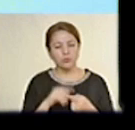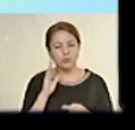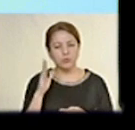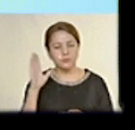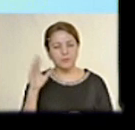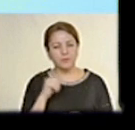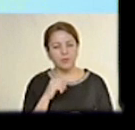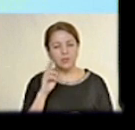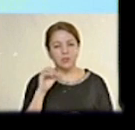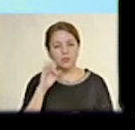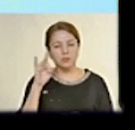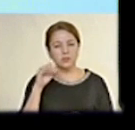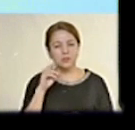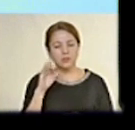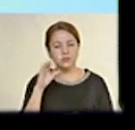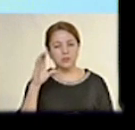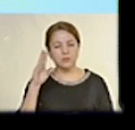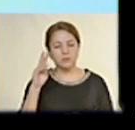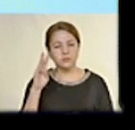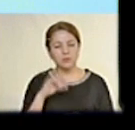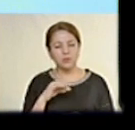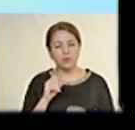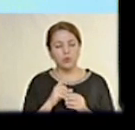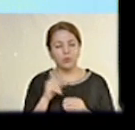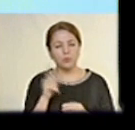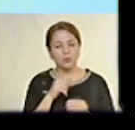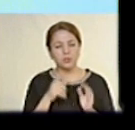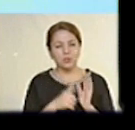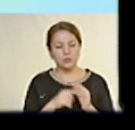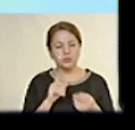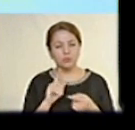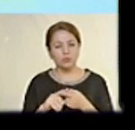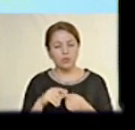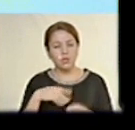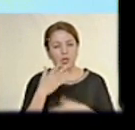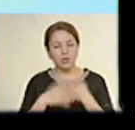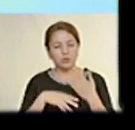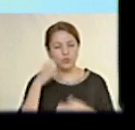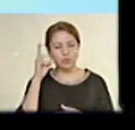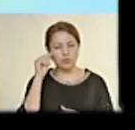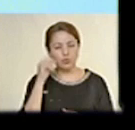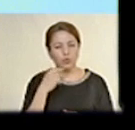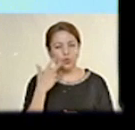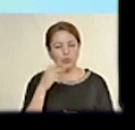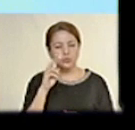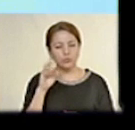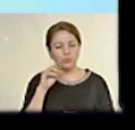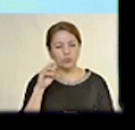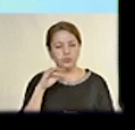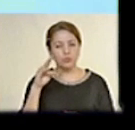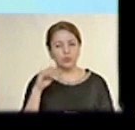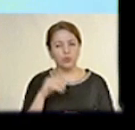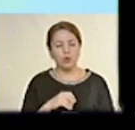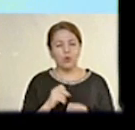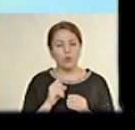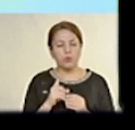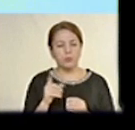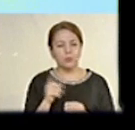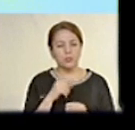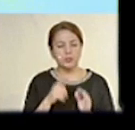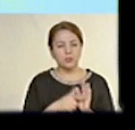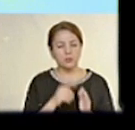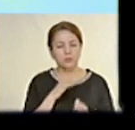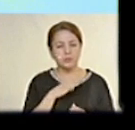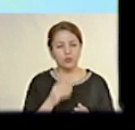va kasr qismni 11 dan 7 ni qo'shganimizda aralash son 3.11 dan 7